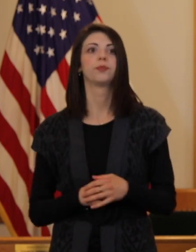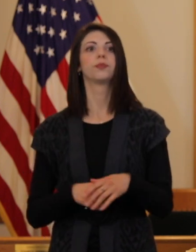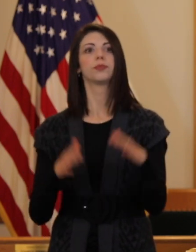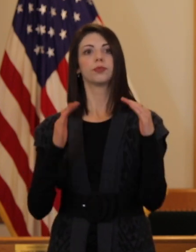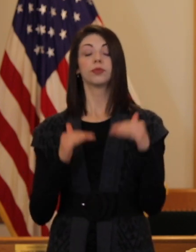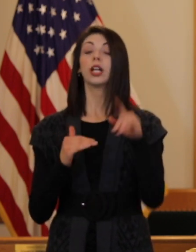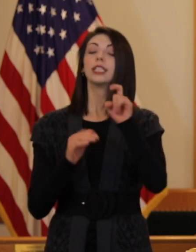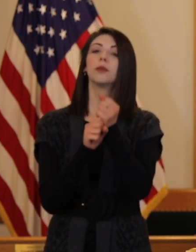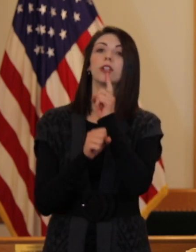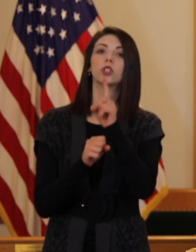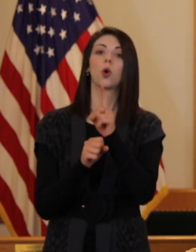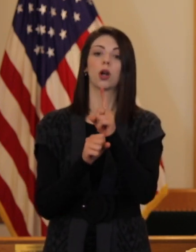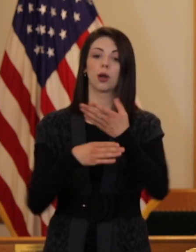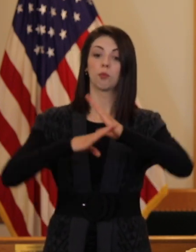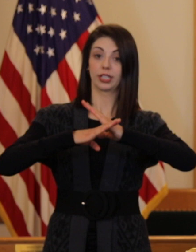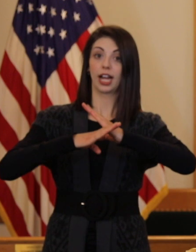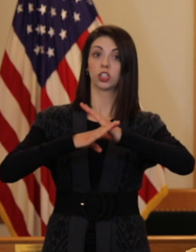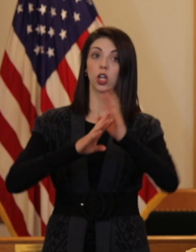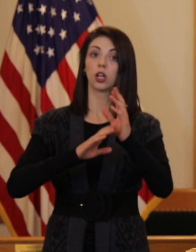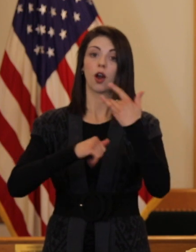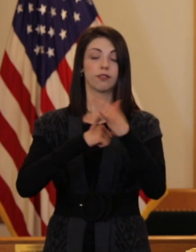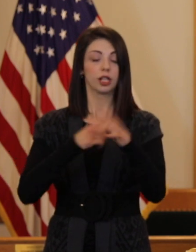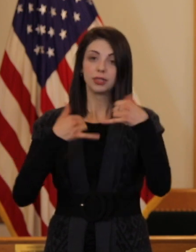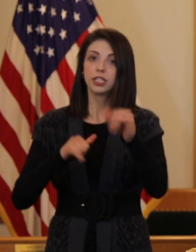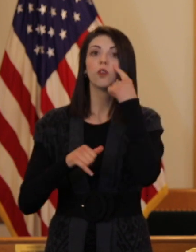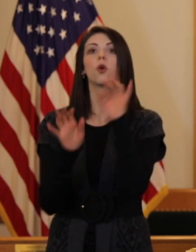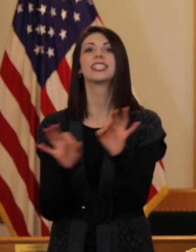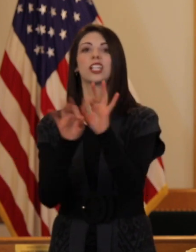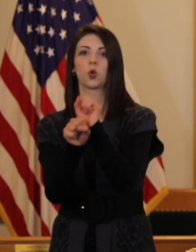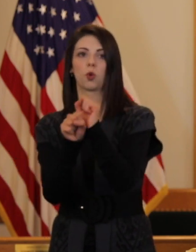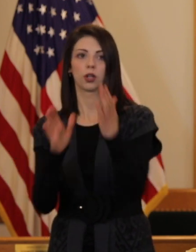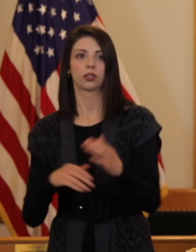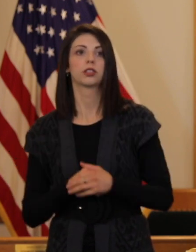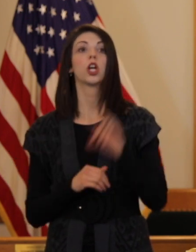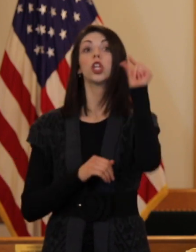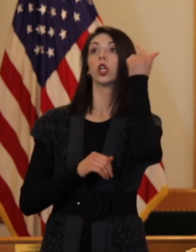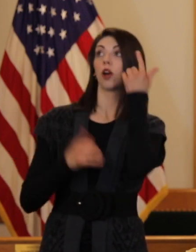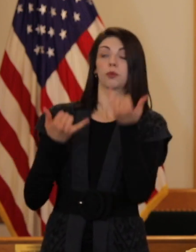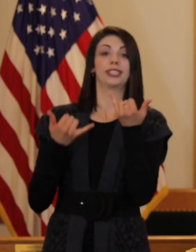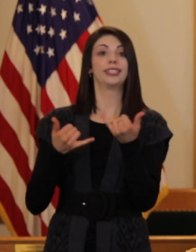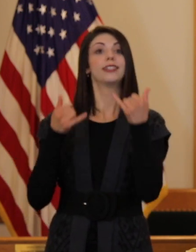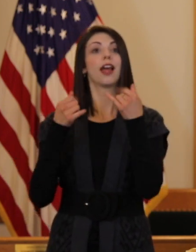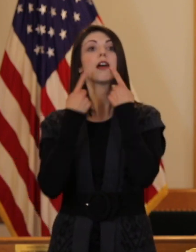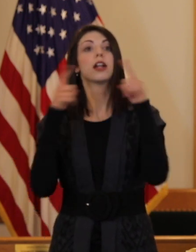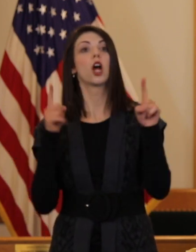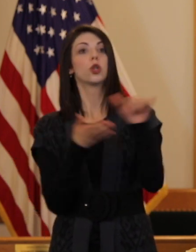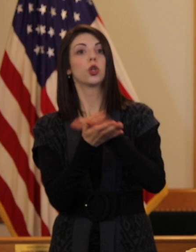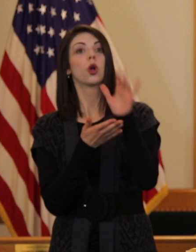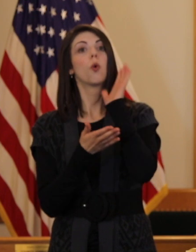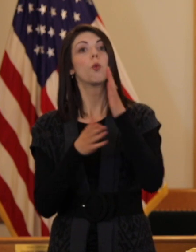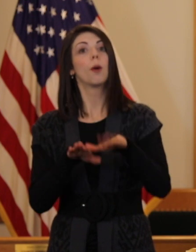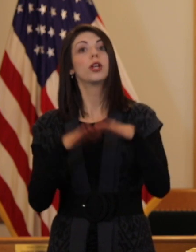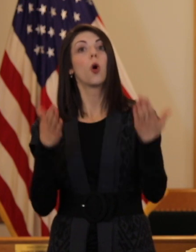ensure protections are in place for essential workers. Governor Cuomo announced earlier today that New York will be reopening